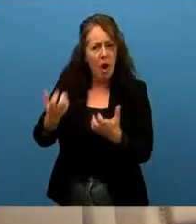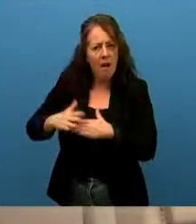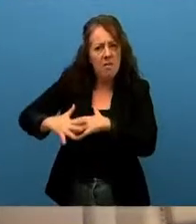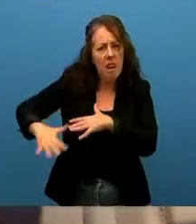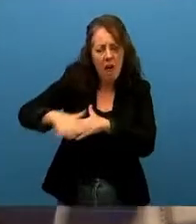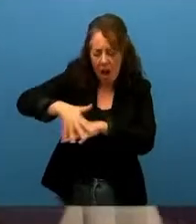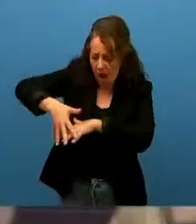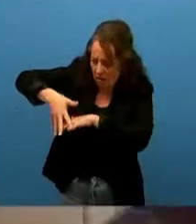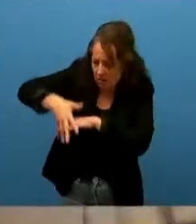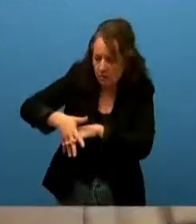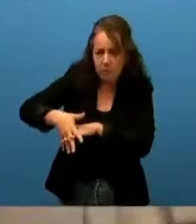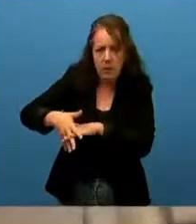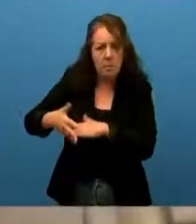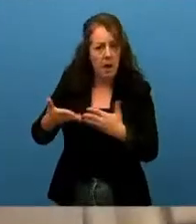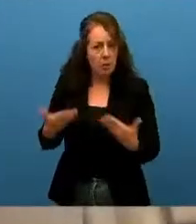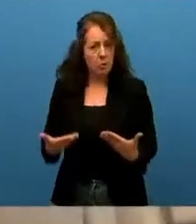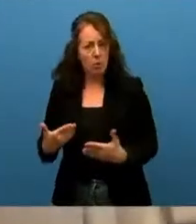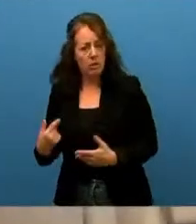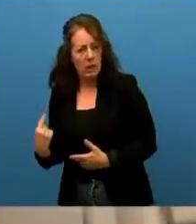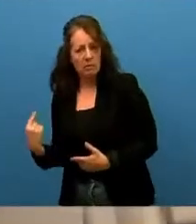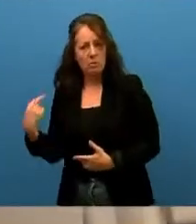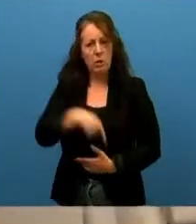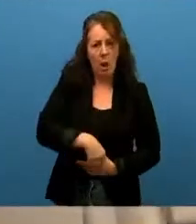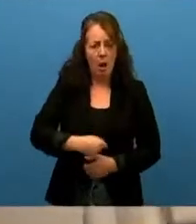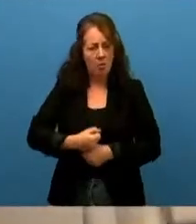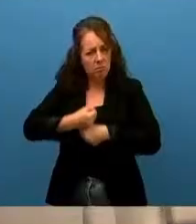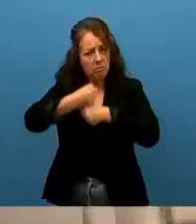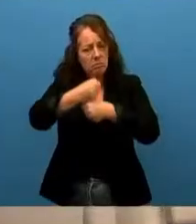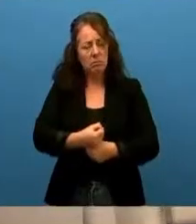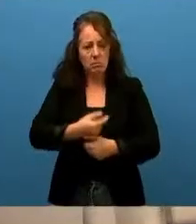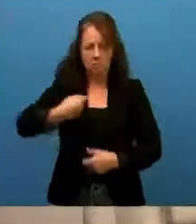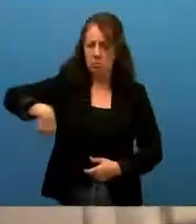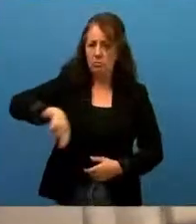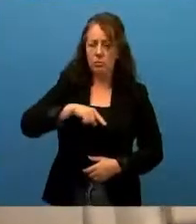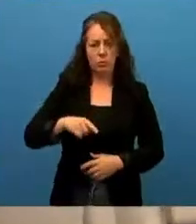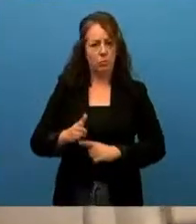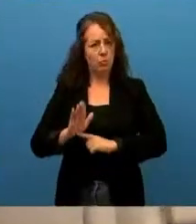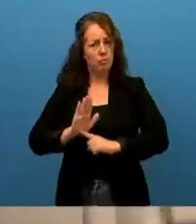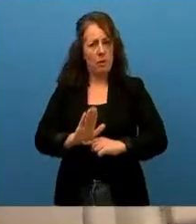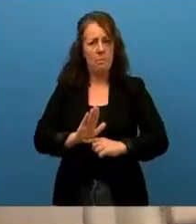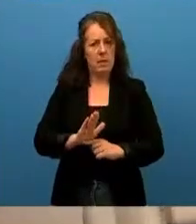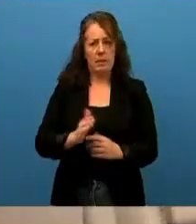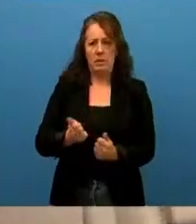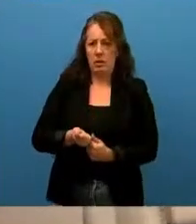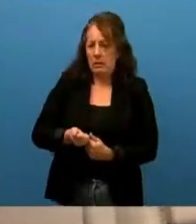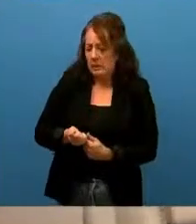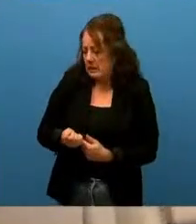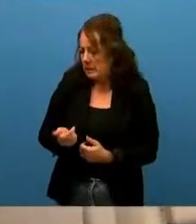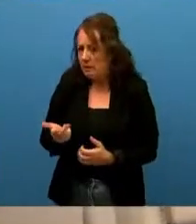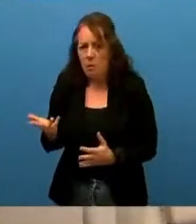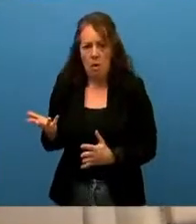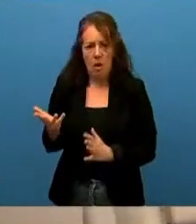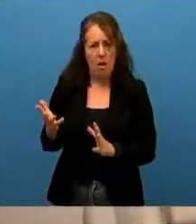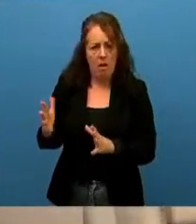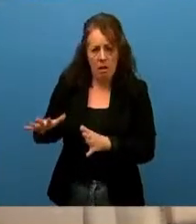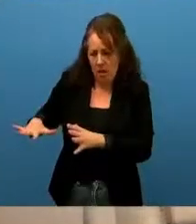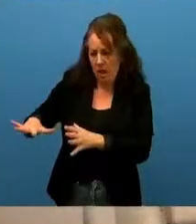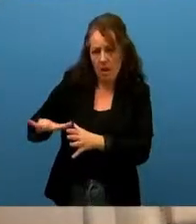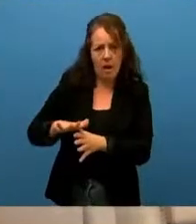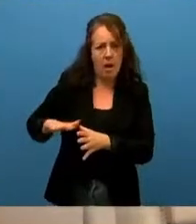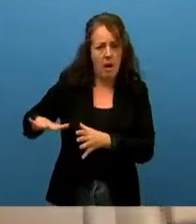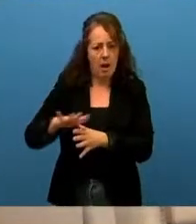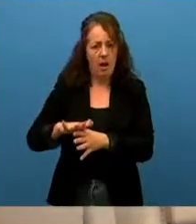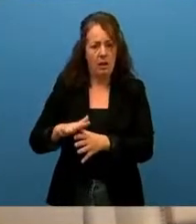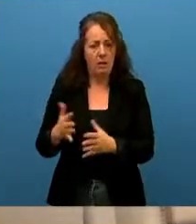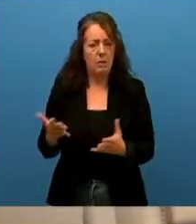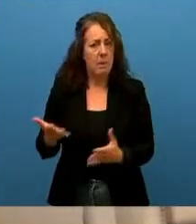of their ancestral home, are here together with you, and they represent just a small portion of